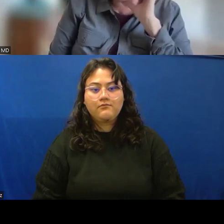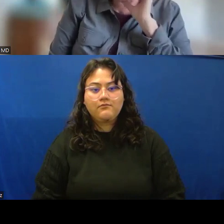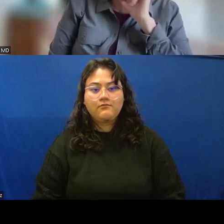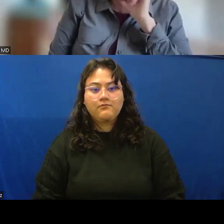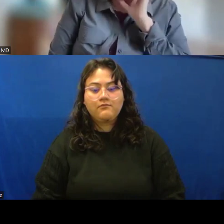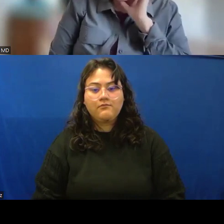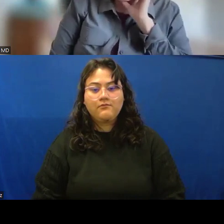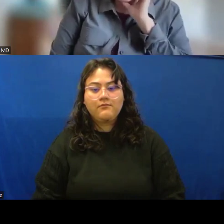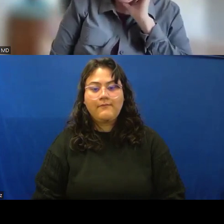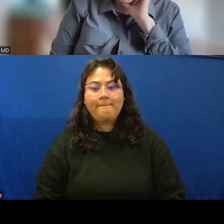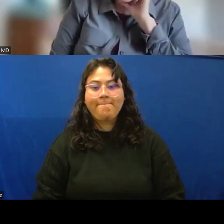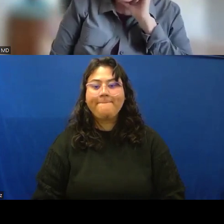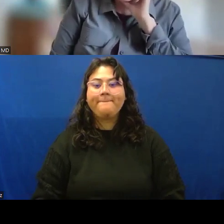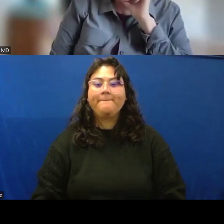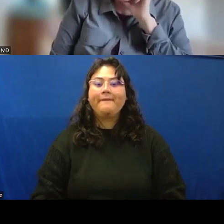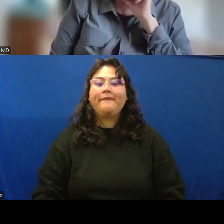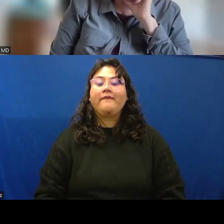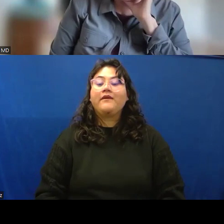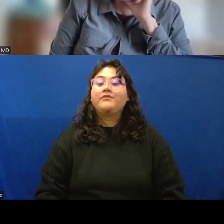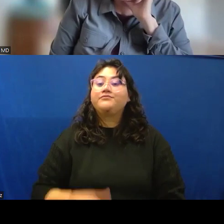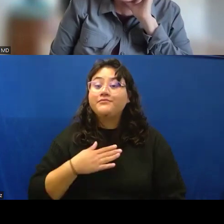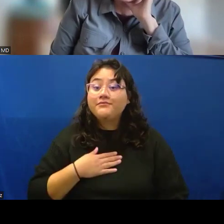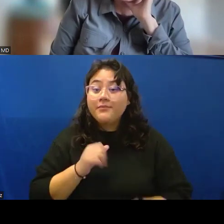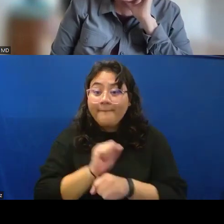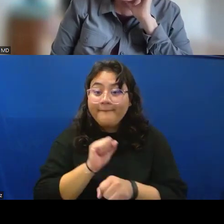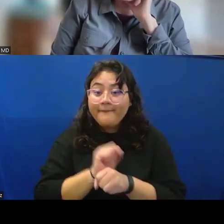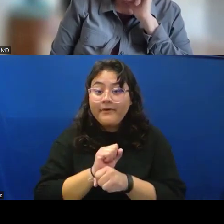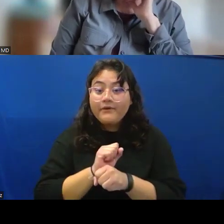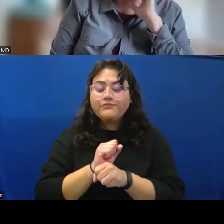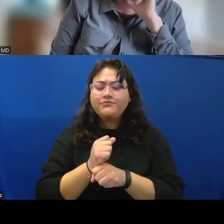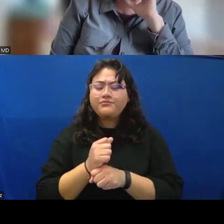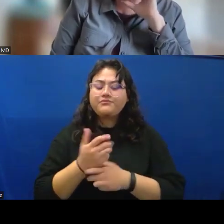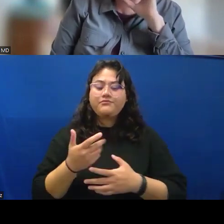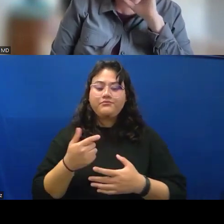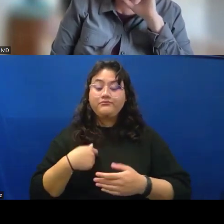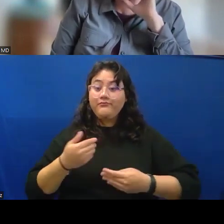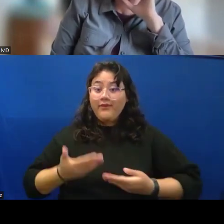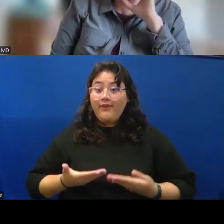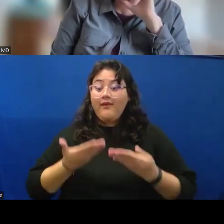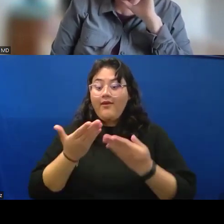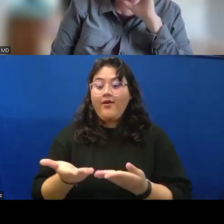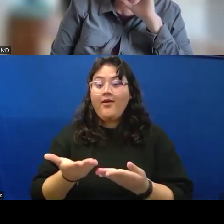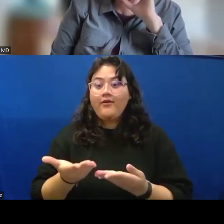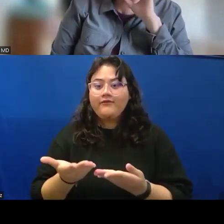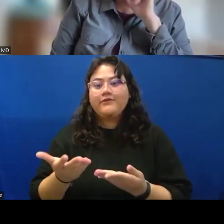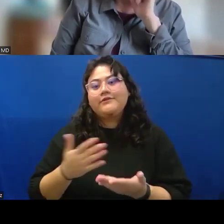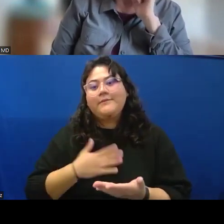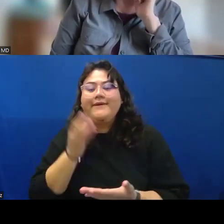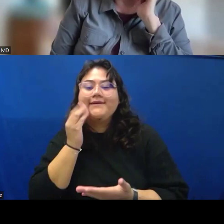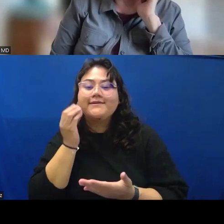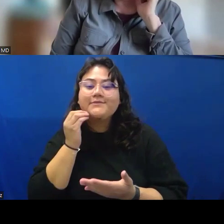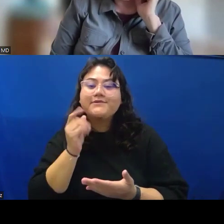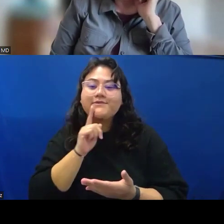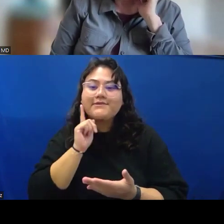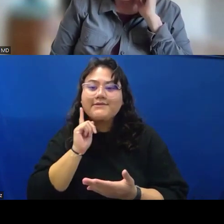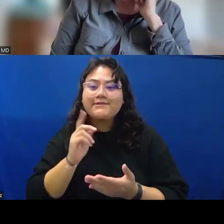What I was able to bring to this work, in addition to my clinical experience and my interactions with the deaf community, was